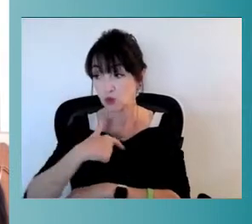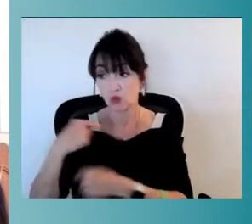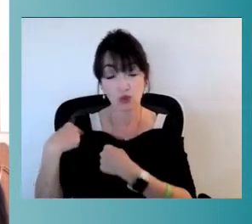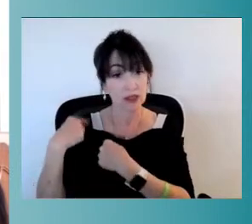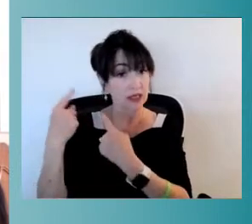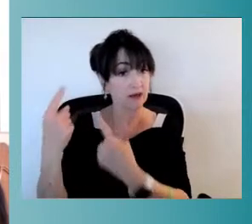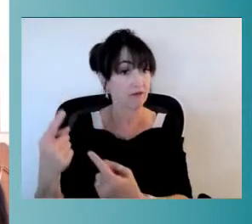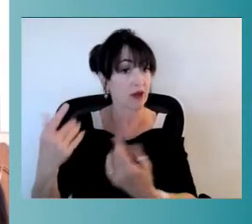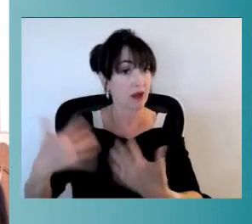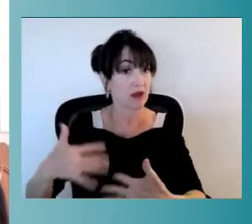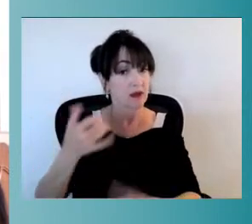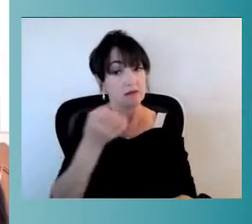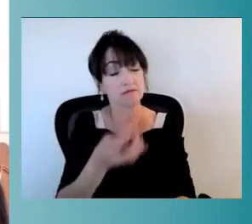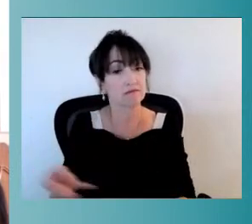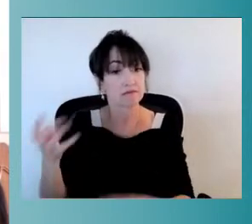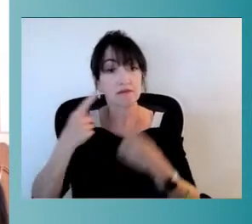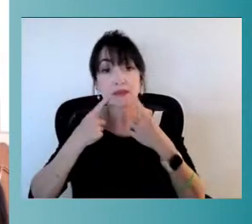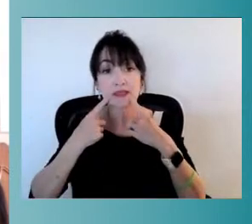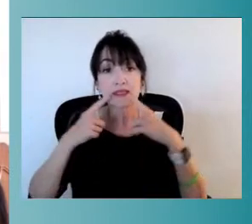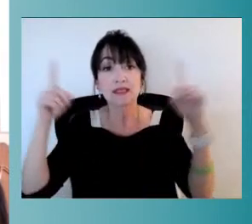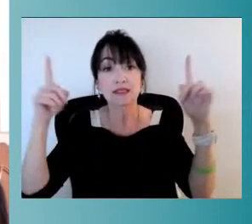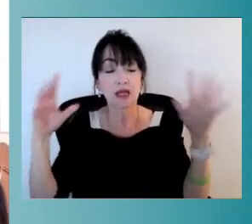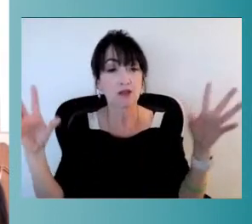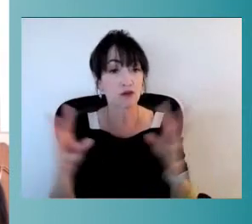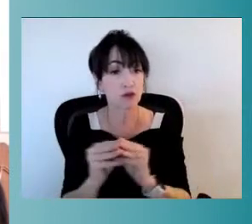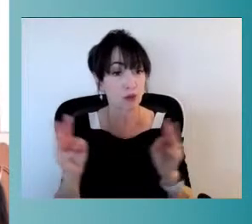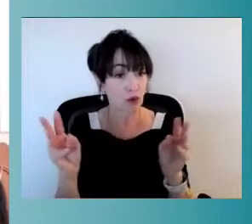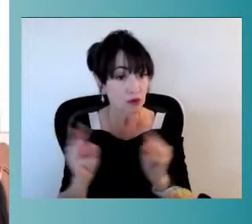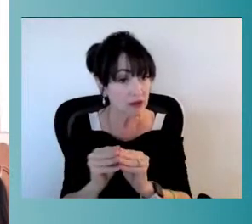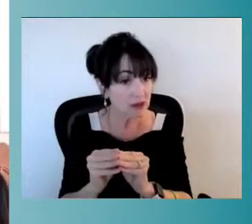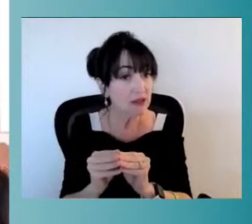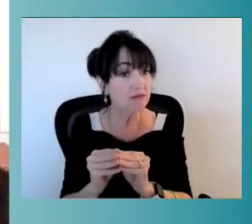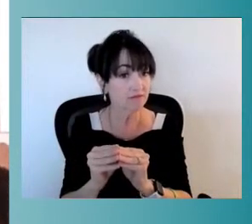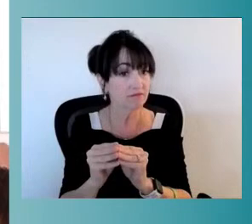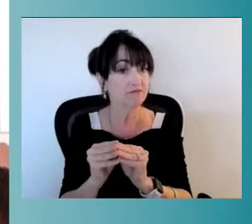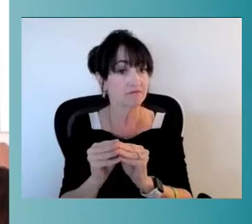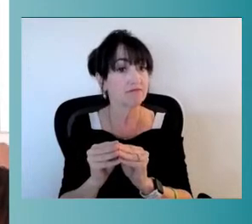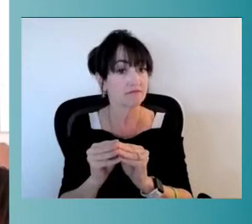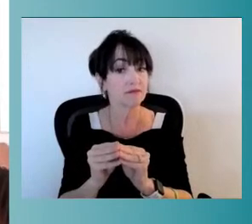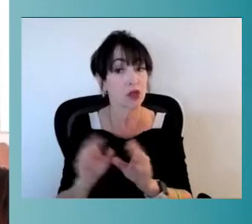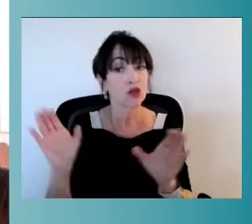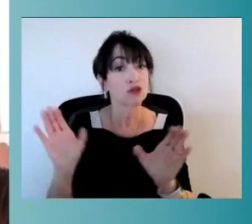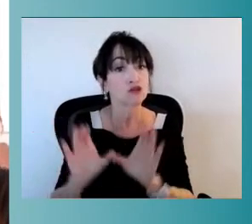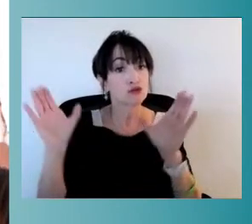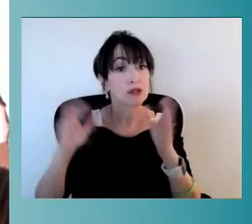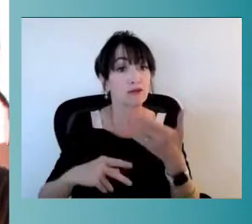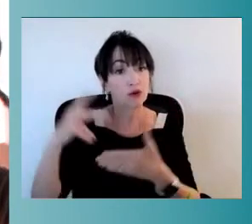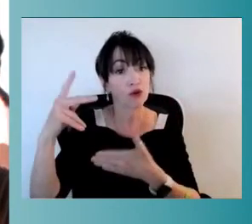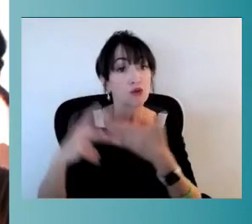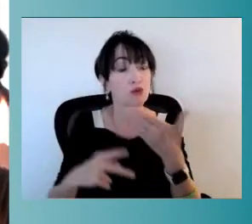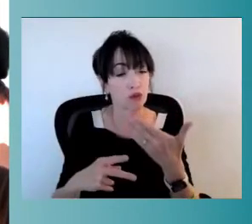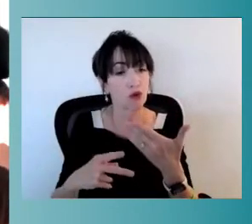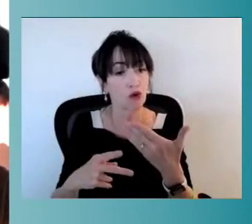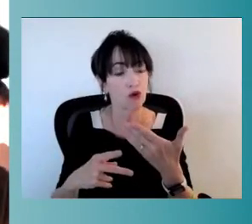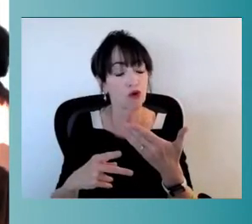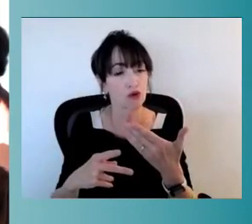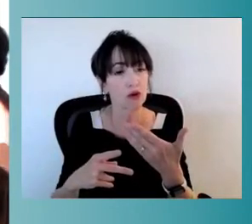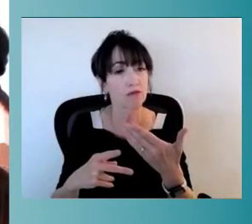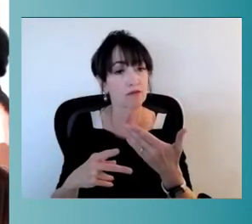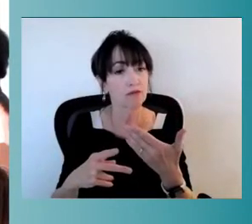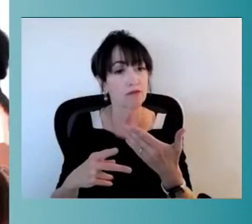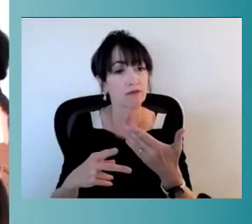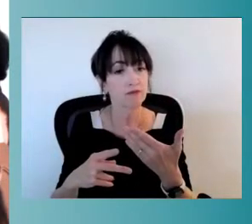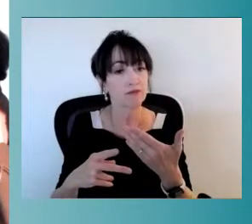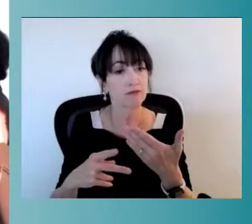few successful symposiums and even had certificate programs that have given people